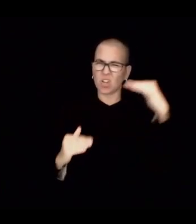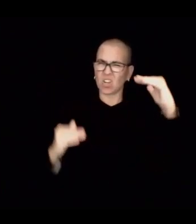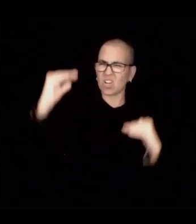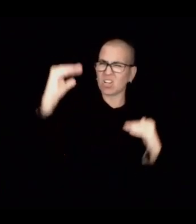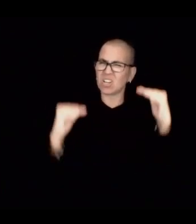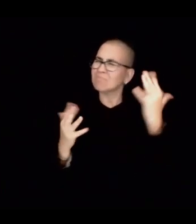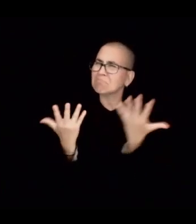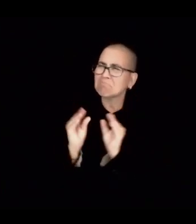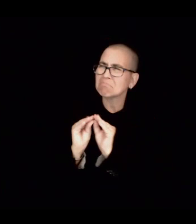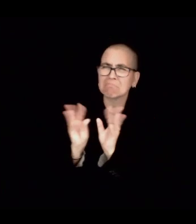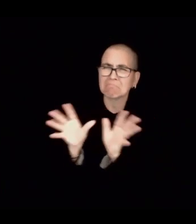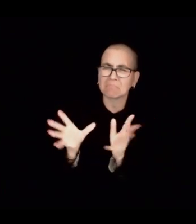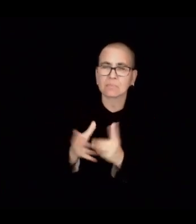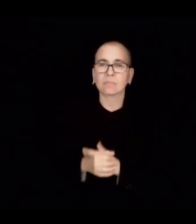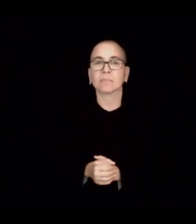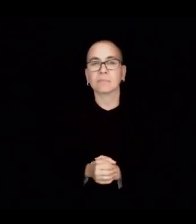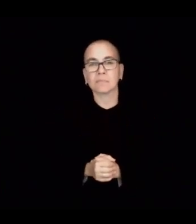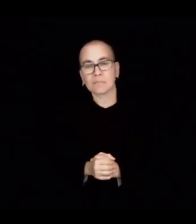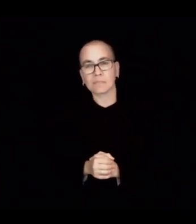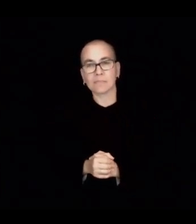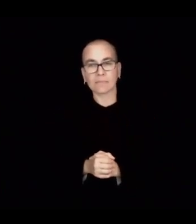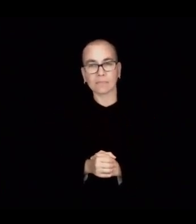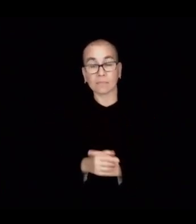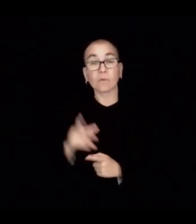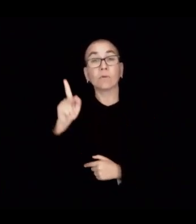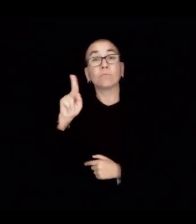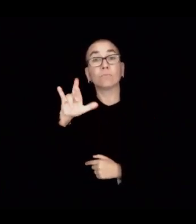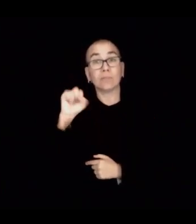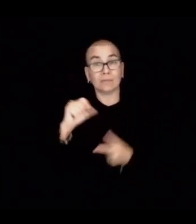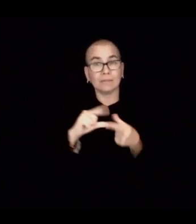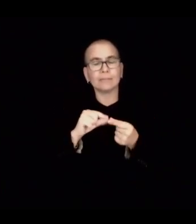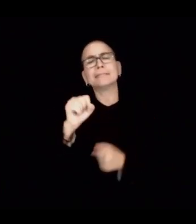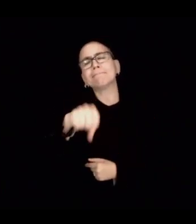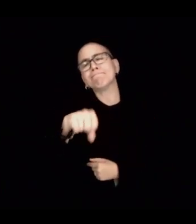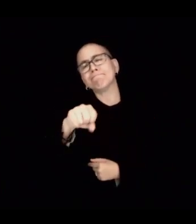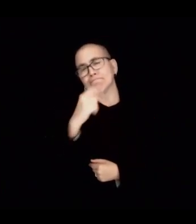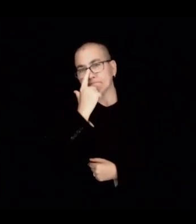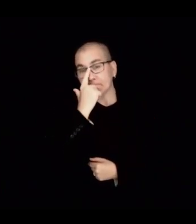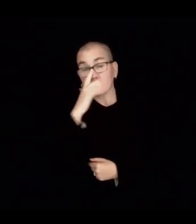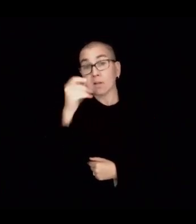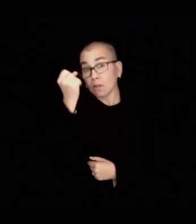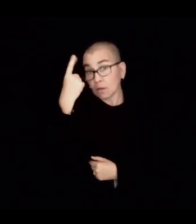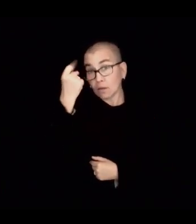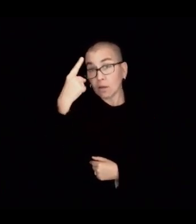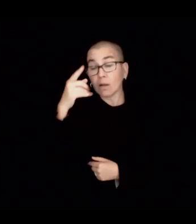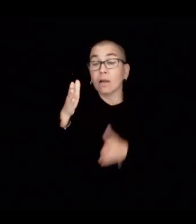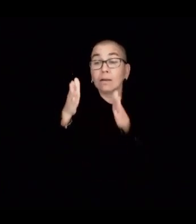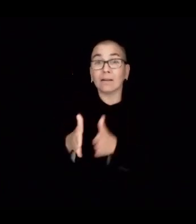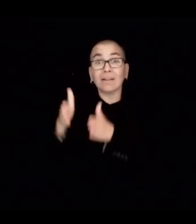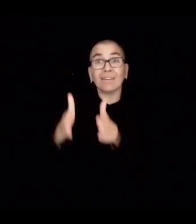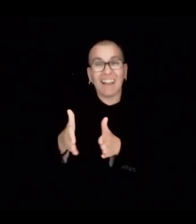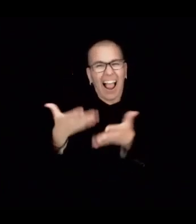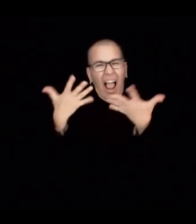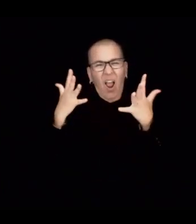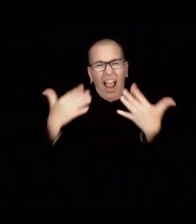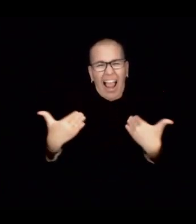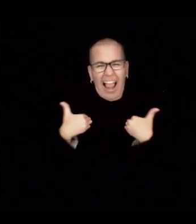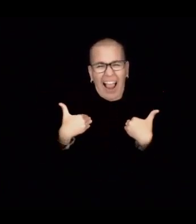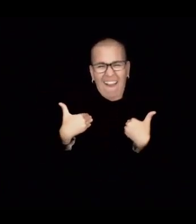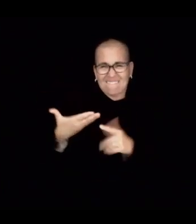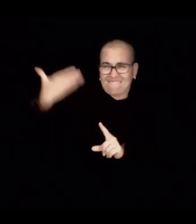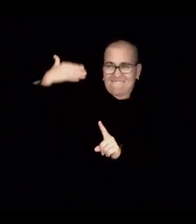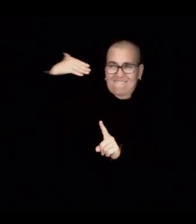of that activity. So in other words, the activity itself the protest activity or the mass gathering activity